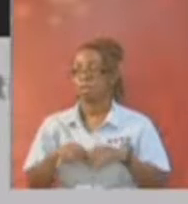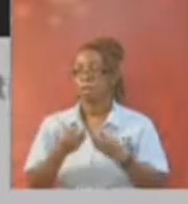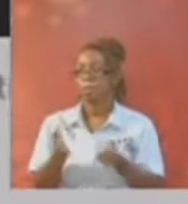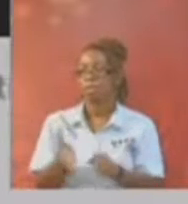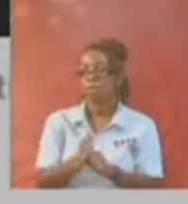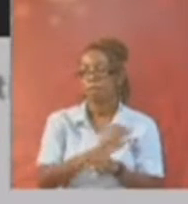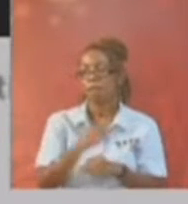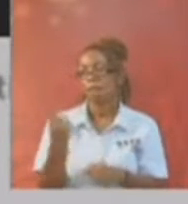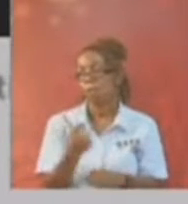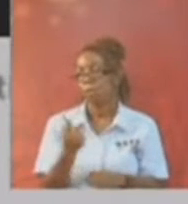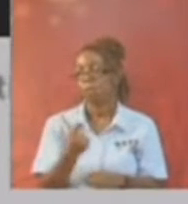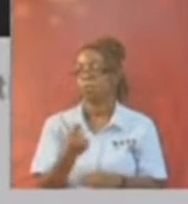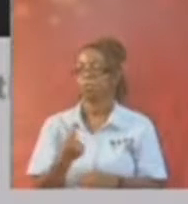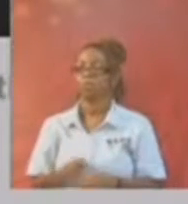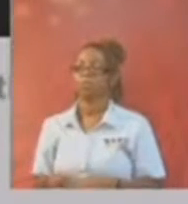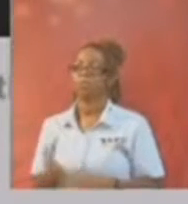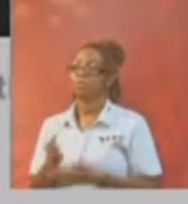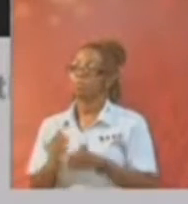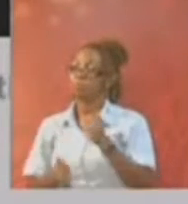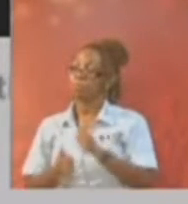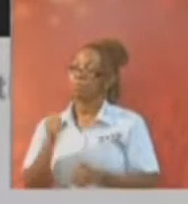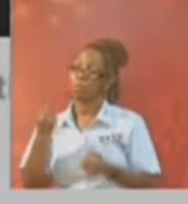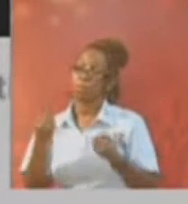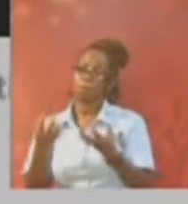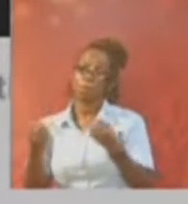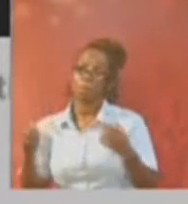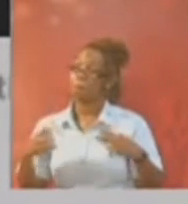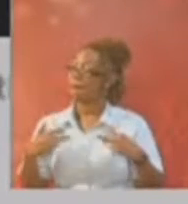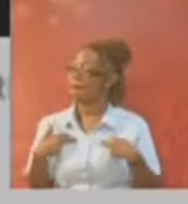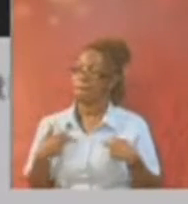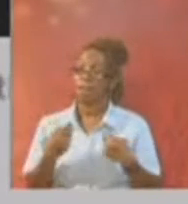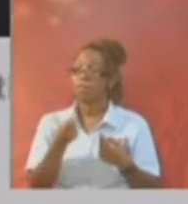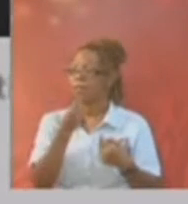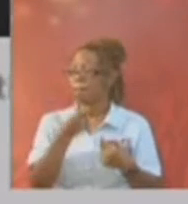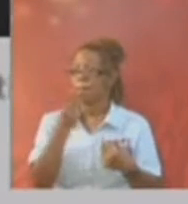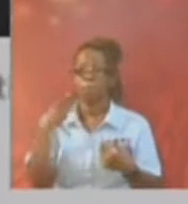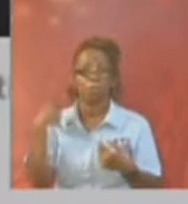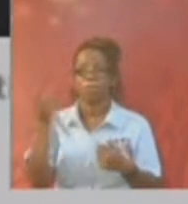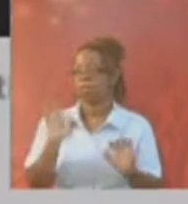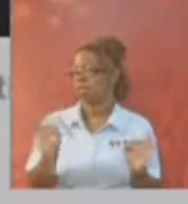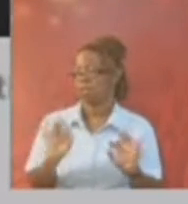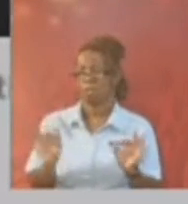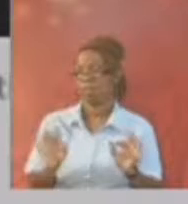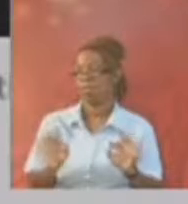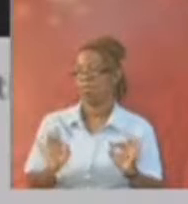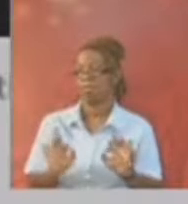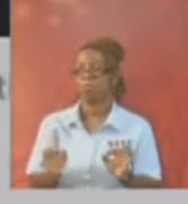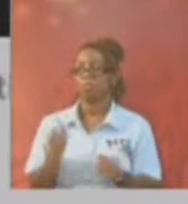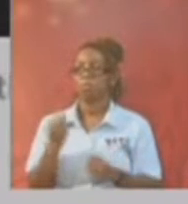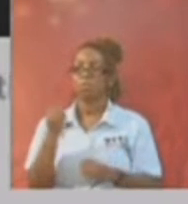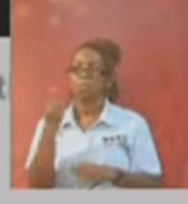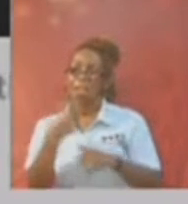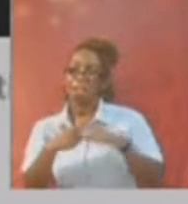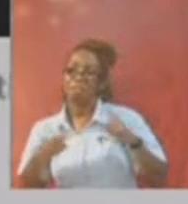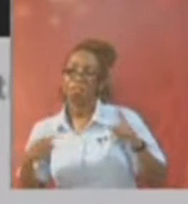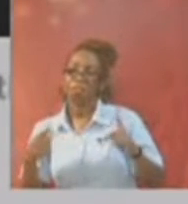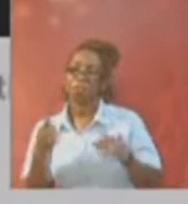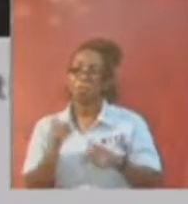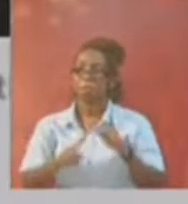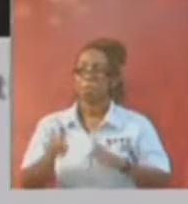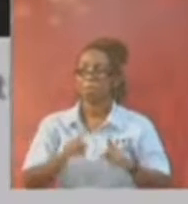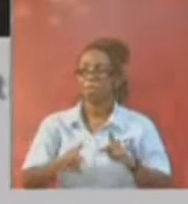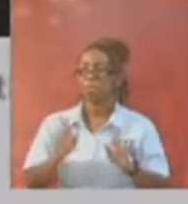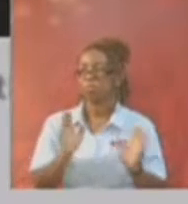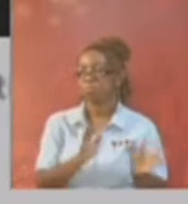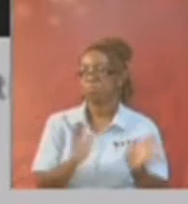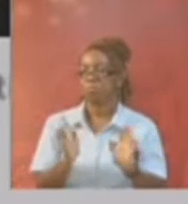we get do not have comorbidities, just about over half, and just under half would have some of those